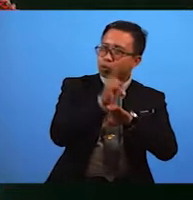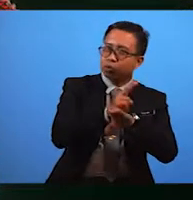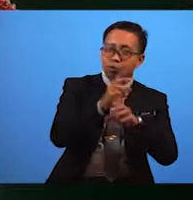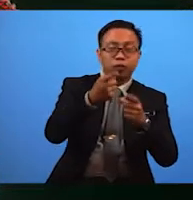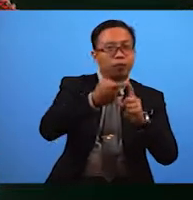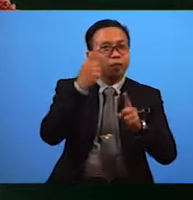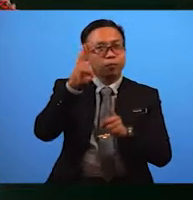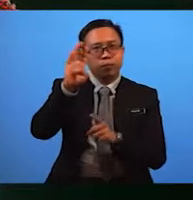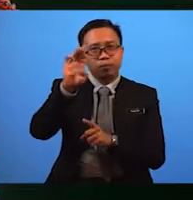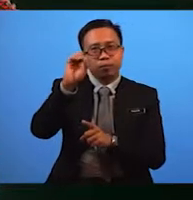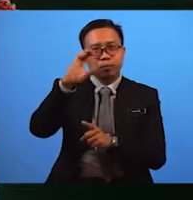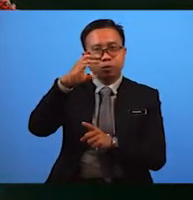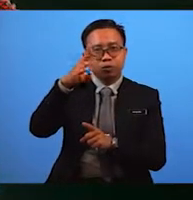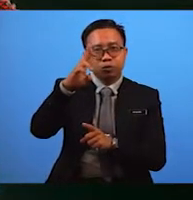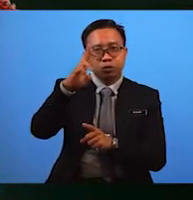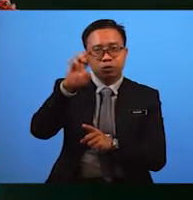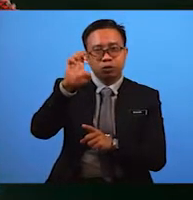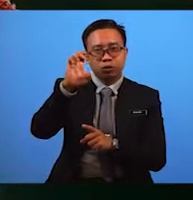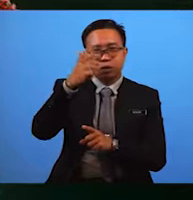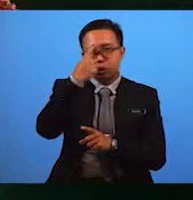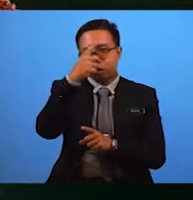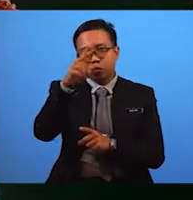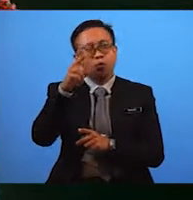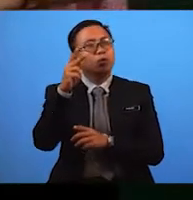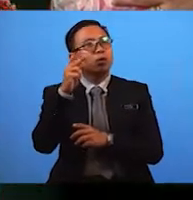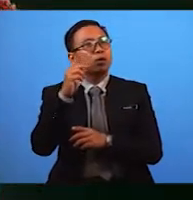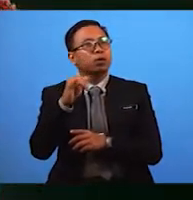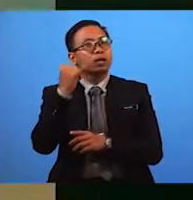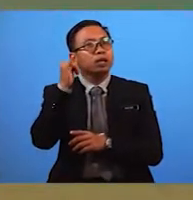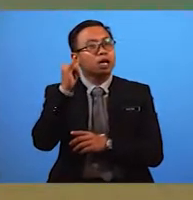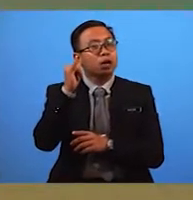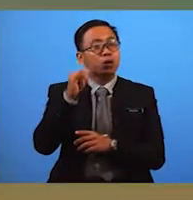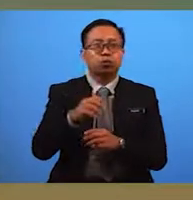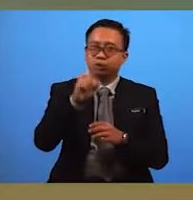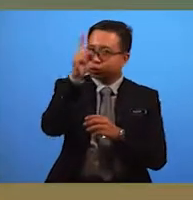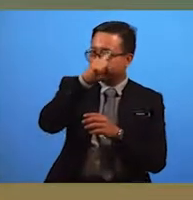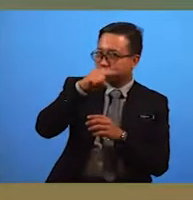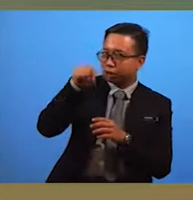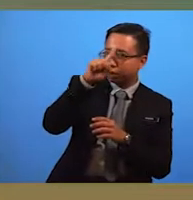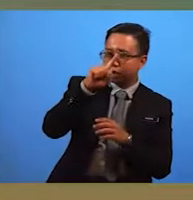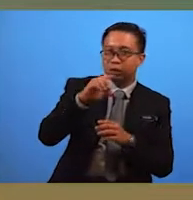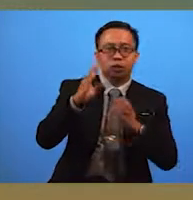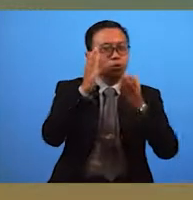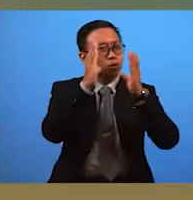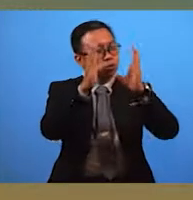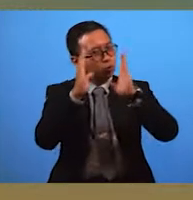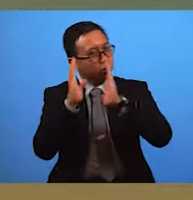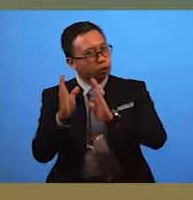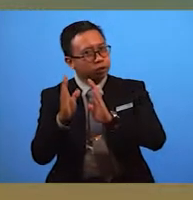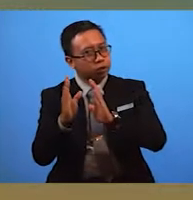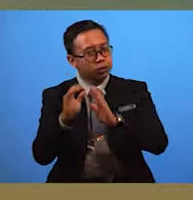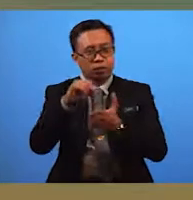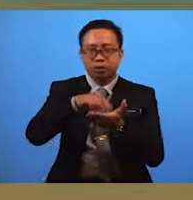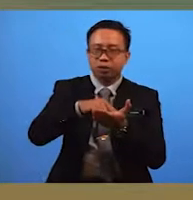brochure. Look at the yellow circles. We can organize our points this way